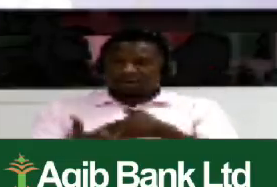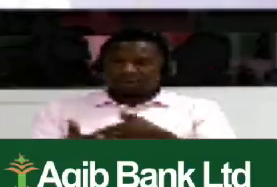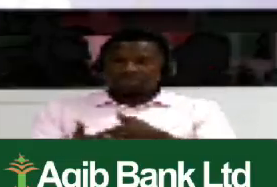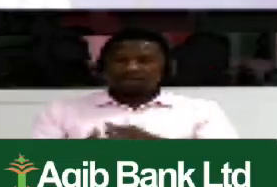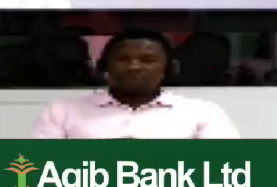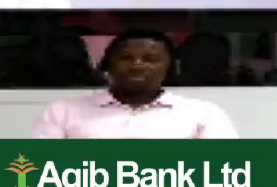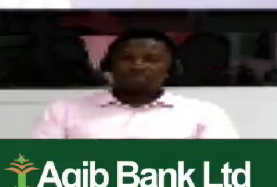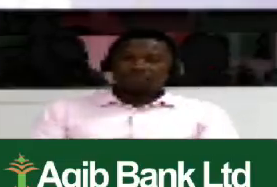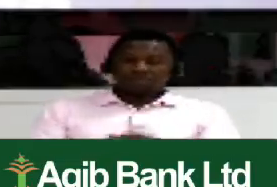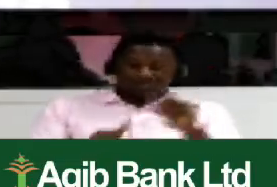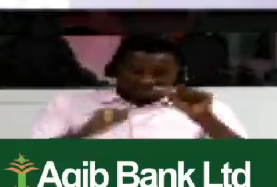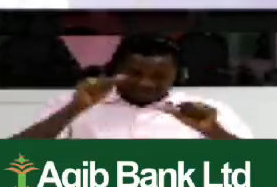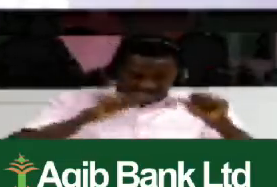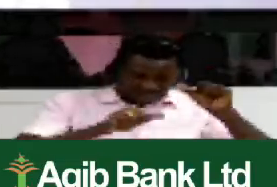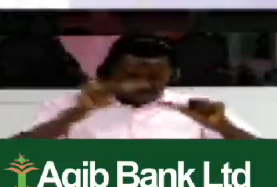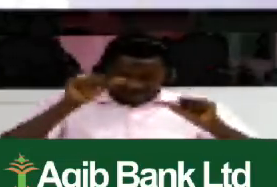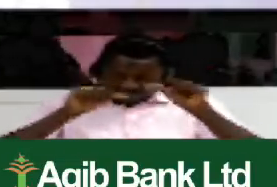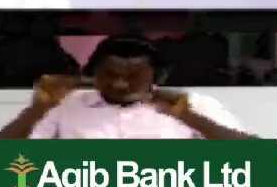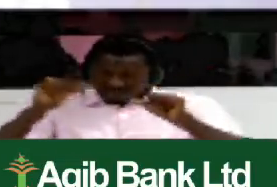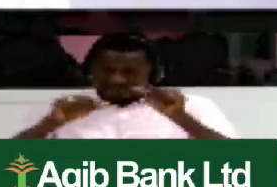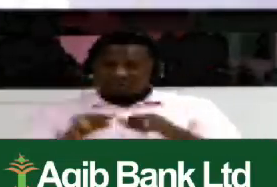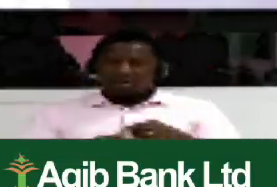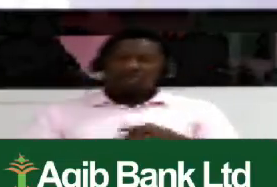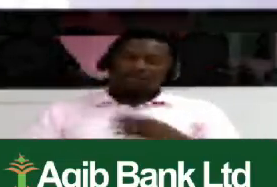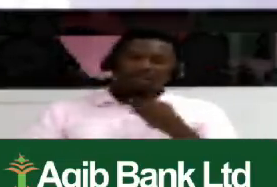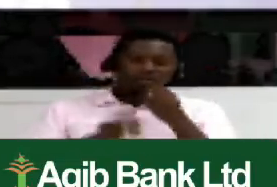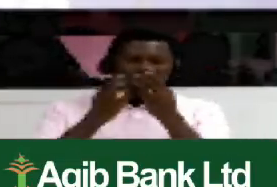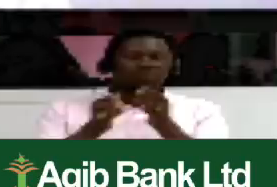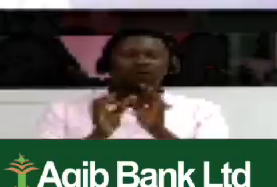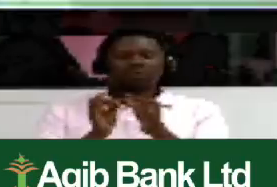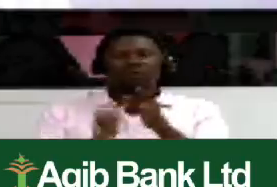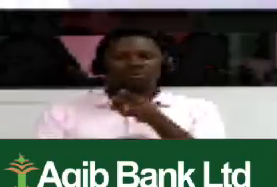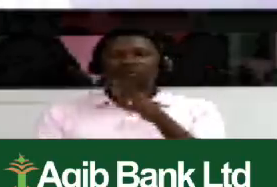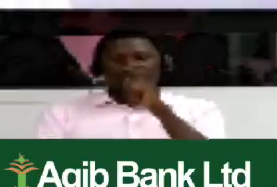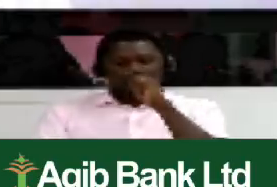tests were performed on him and later pronounced dead.